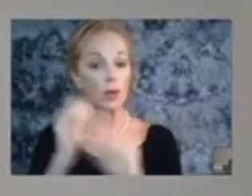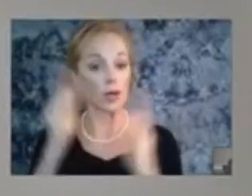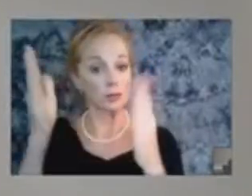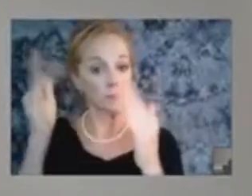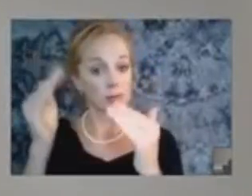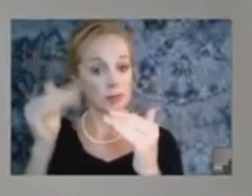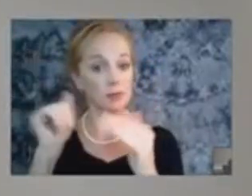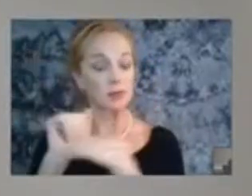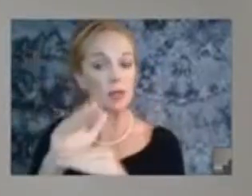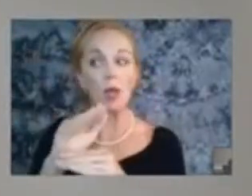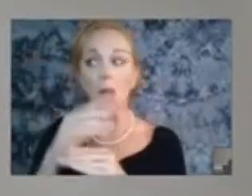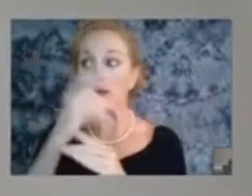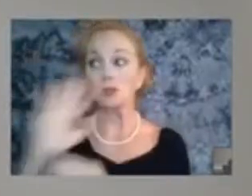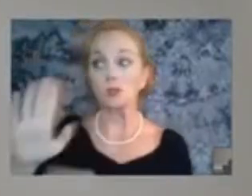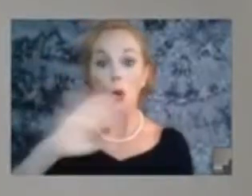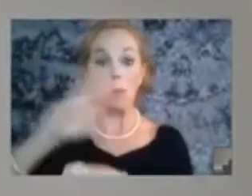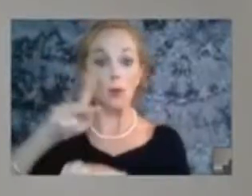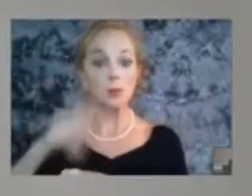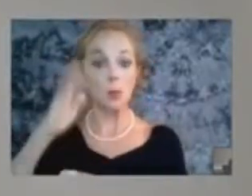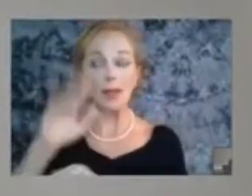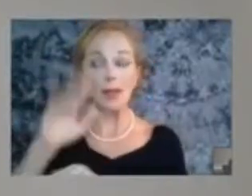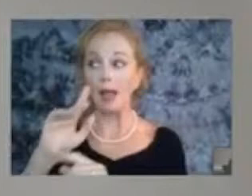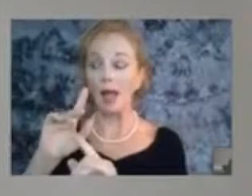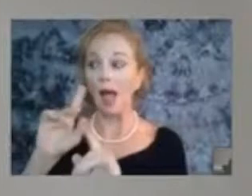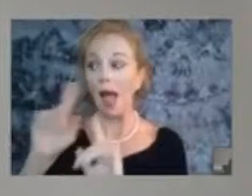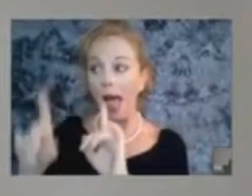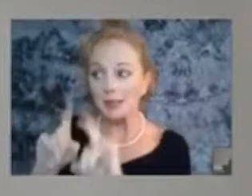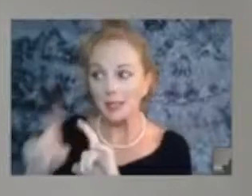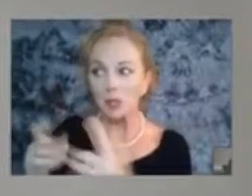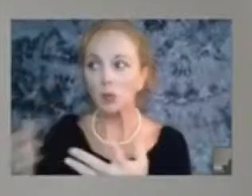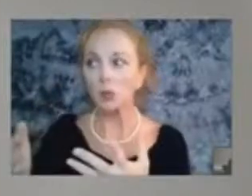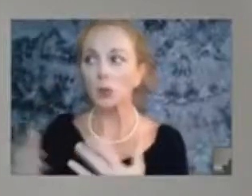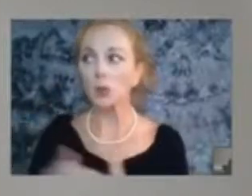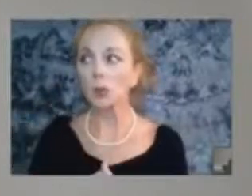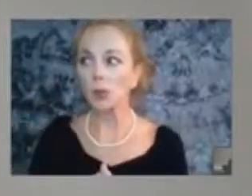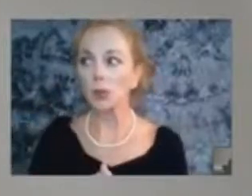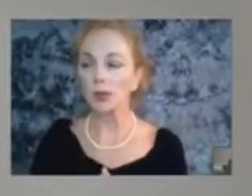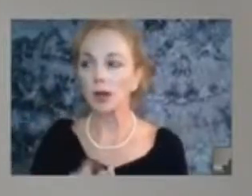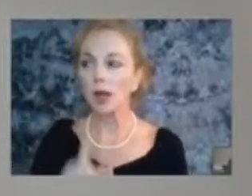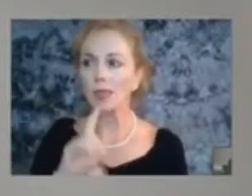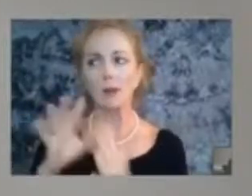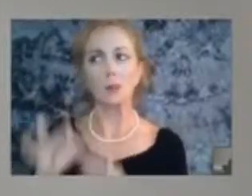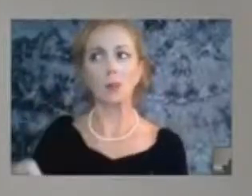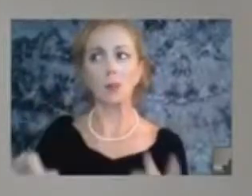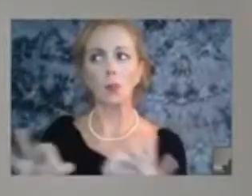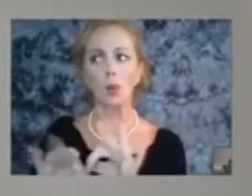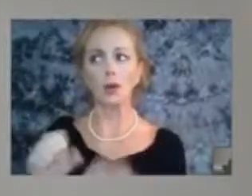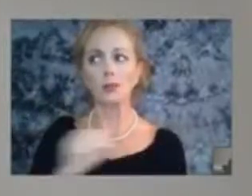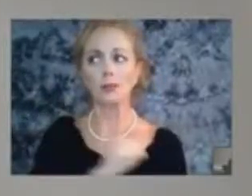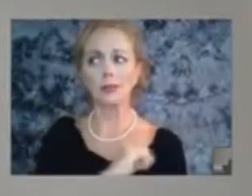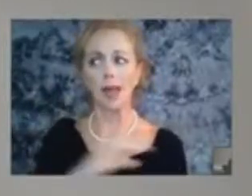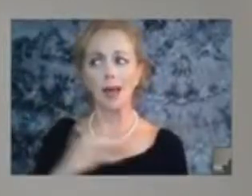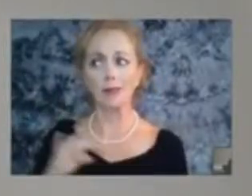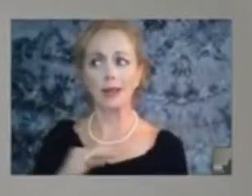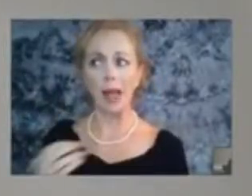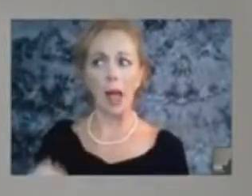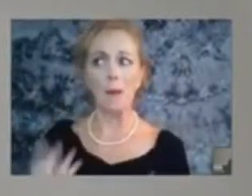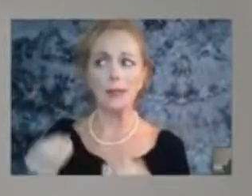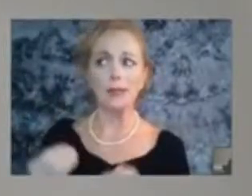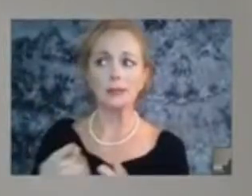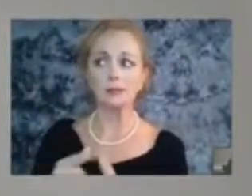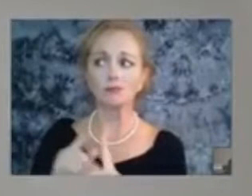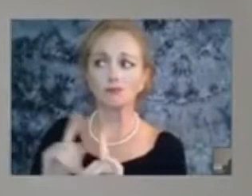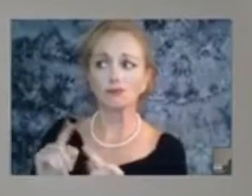your principals are going to be asking you questions that are going to be critical to our staffing of our schools. And those questions will